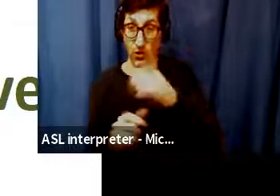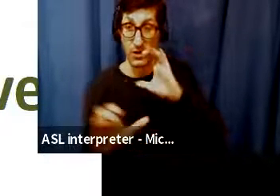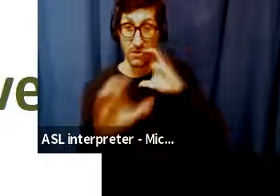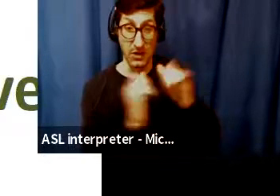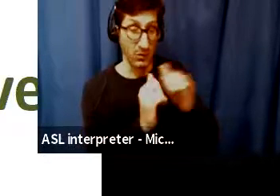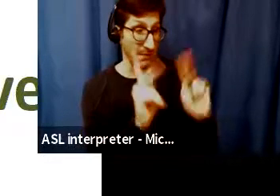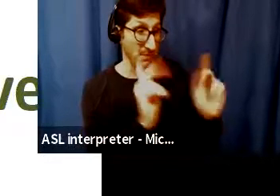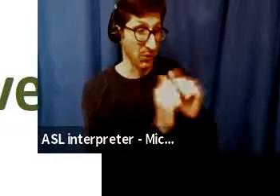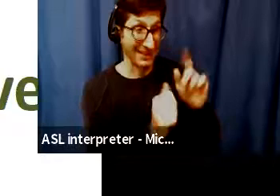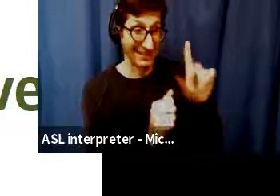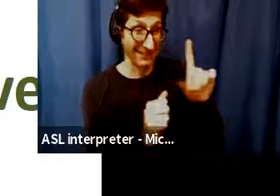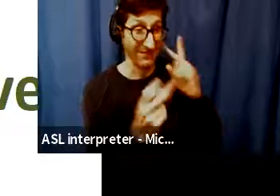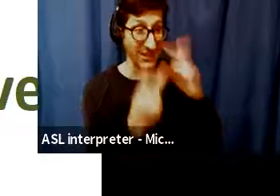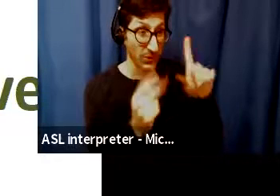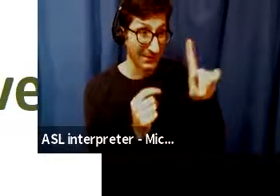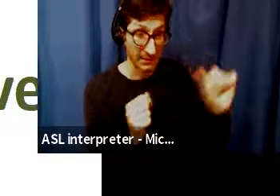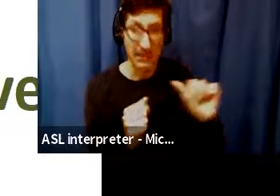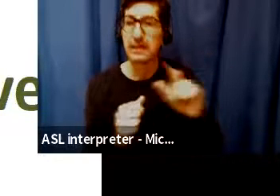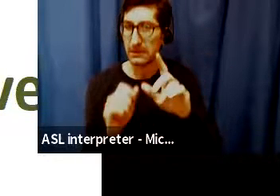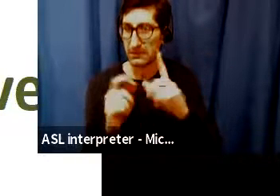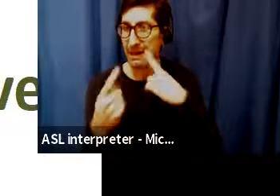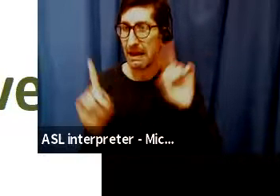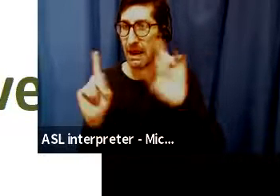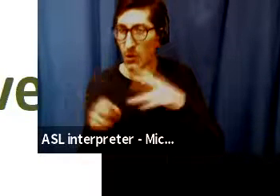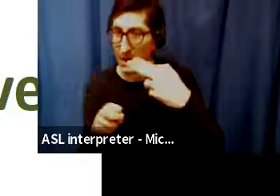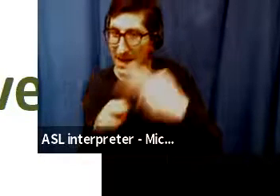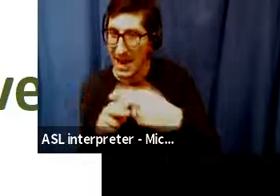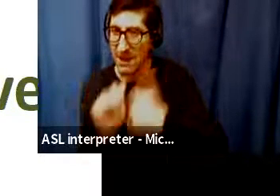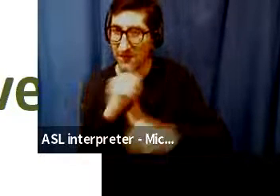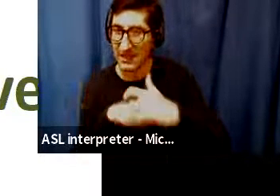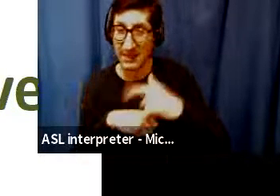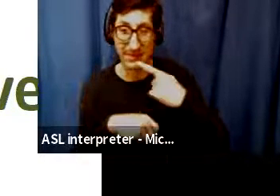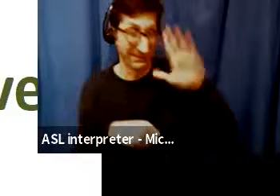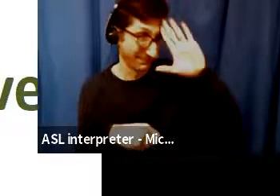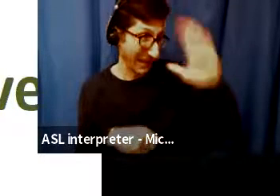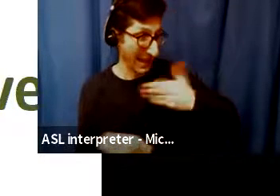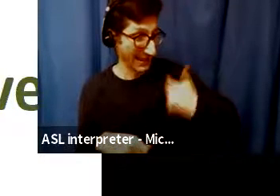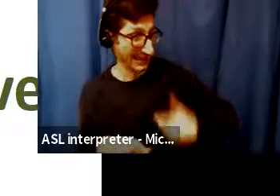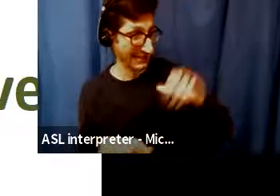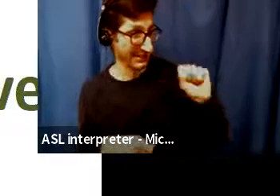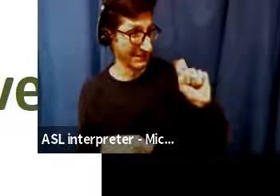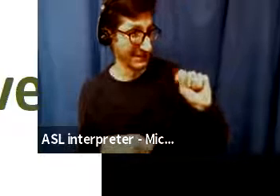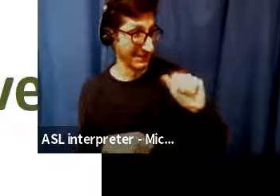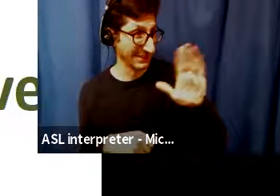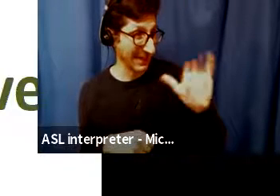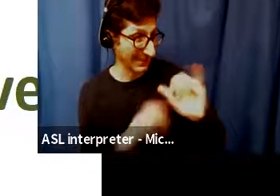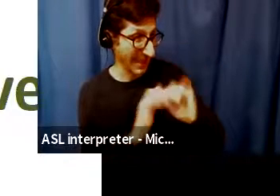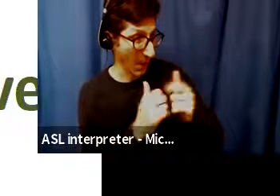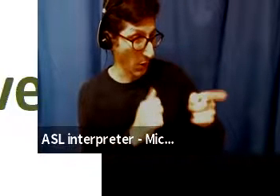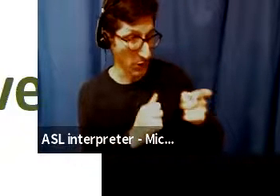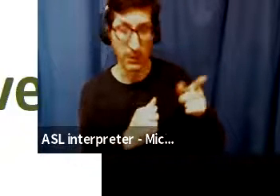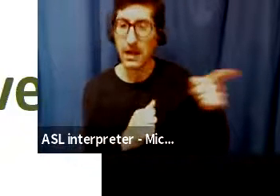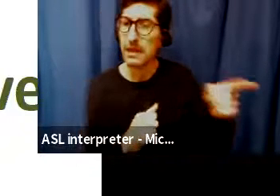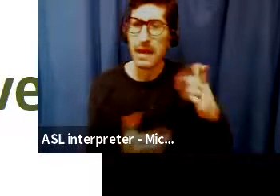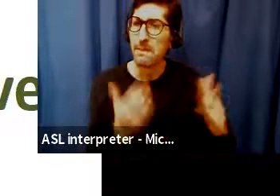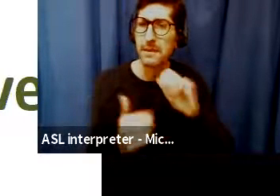identify yourself each and every time. Hello, it's Stacy. How are you doing today? They won't necessarily